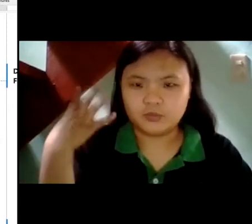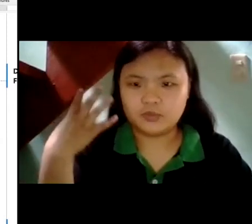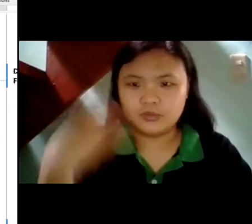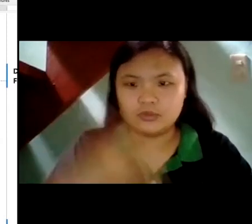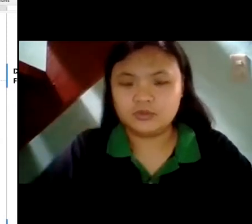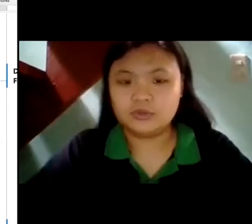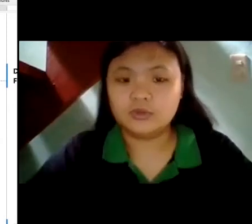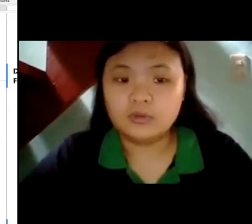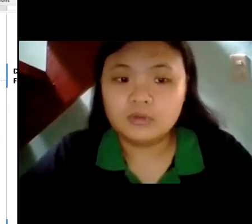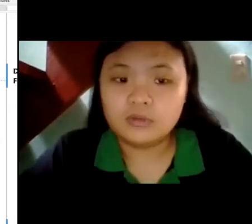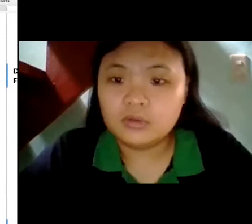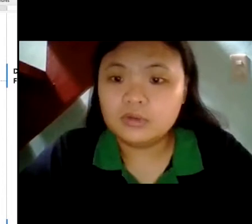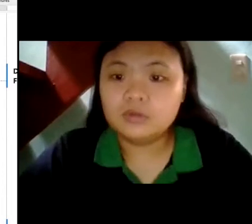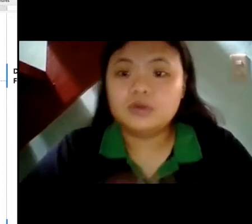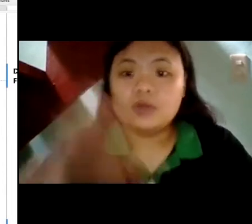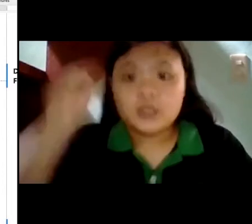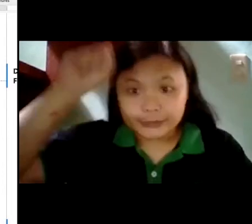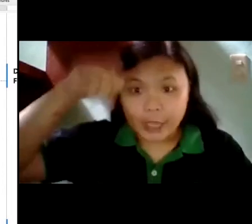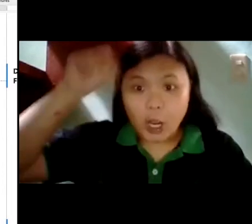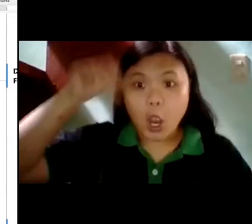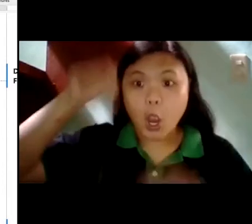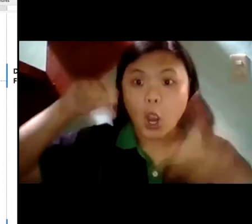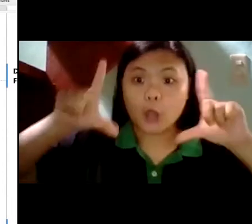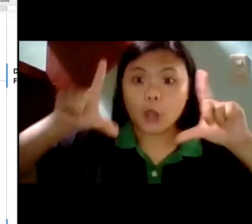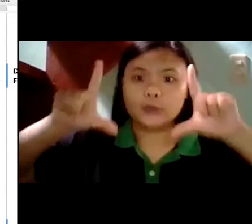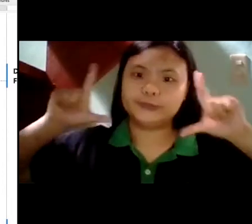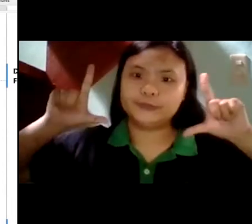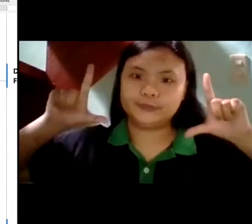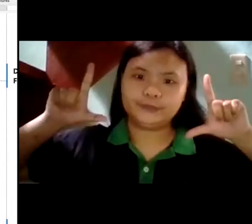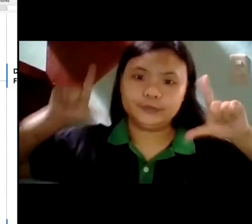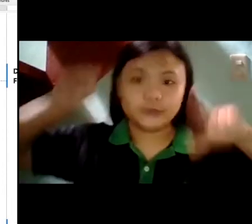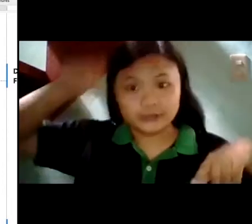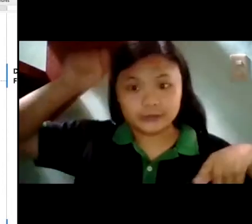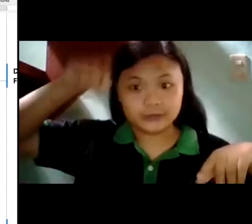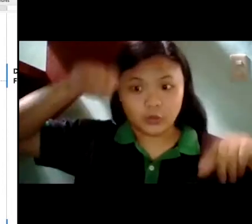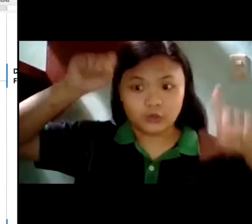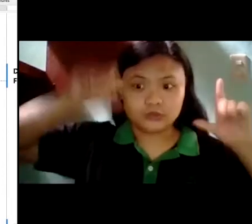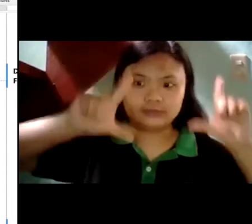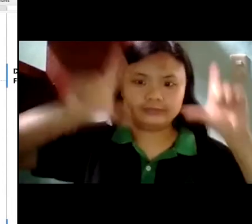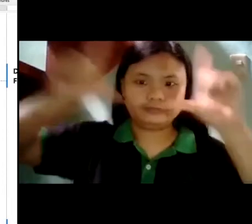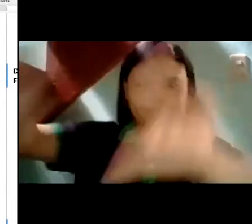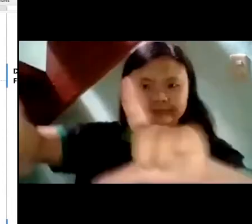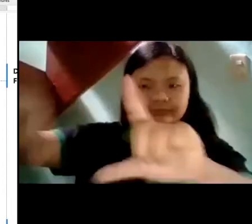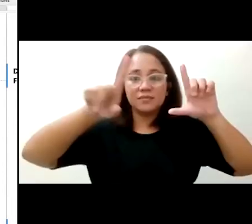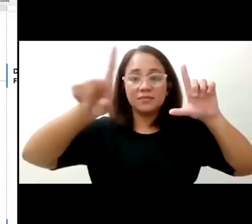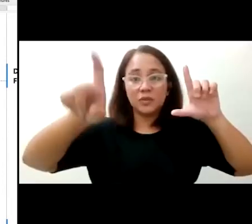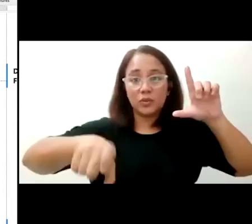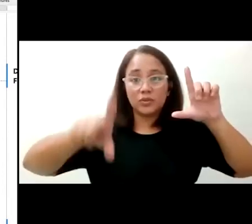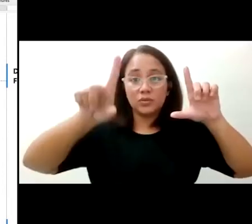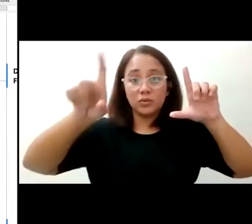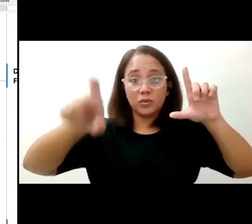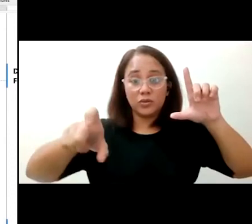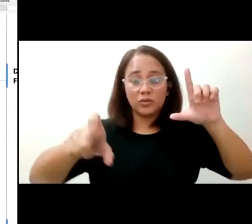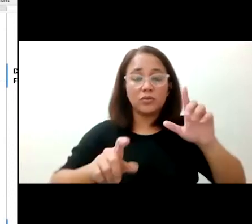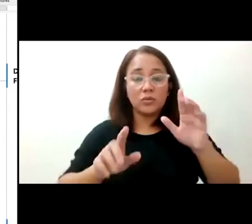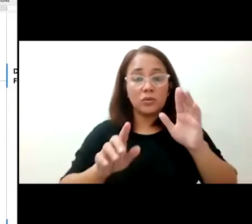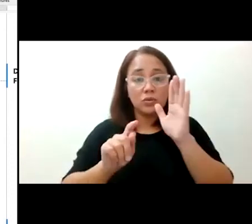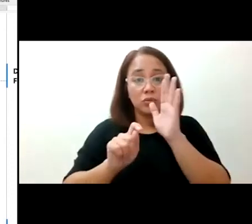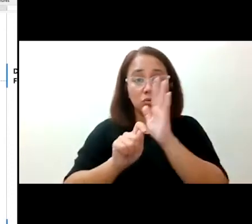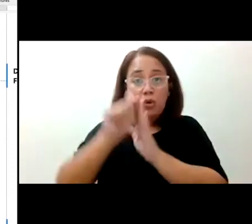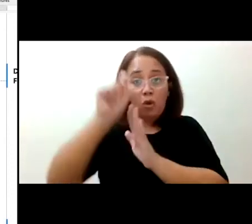Let me add a quick question. So for tall and short, mostly for